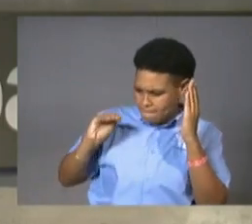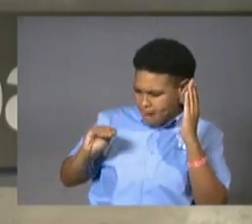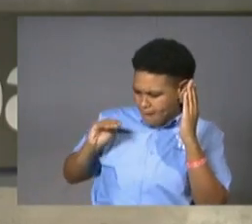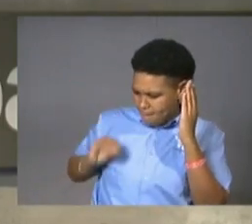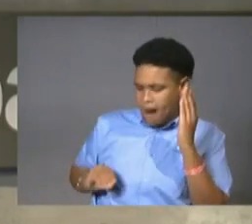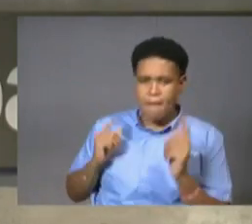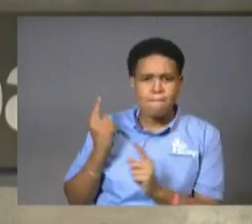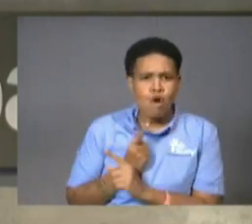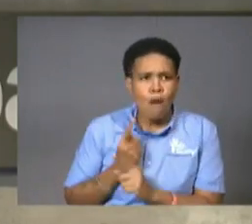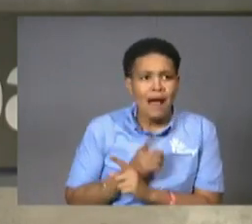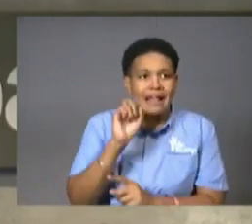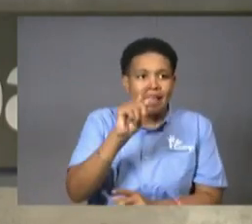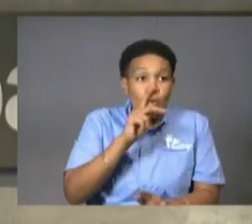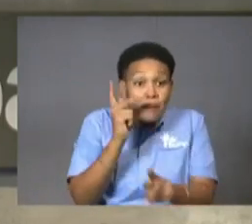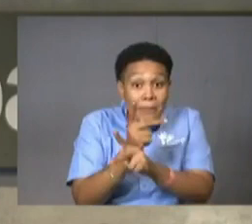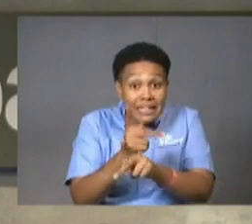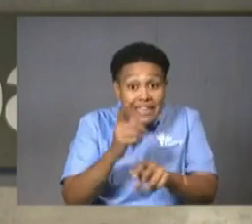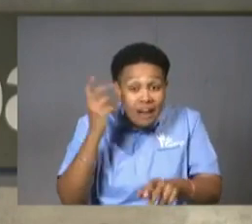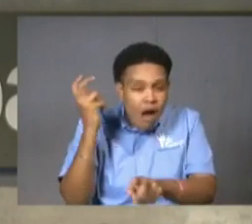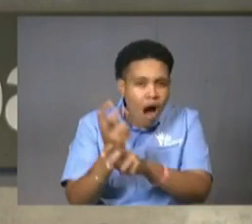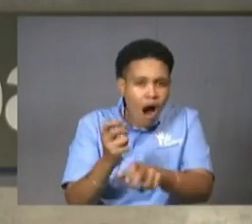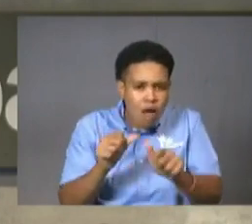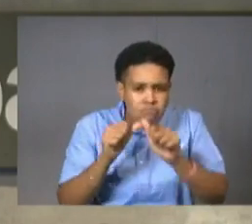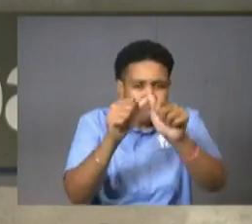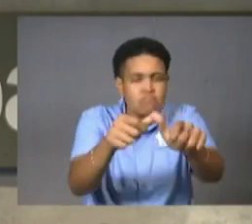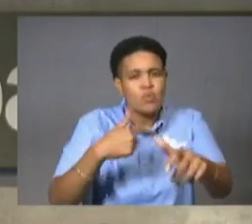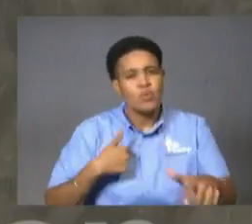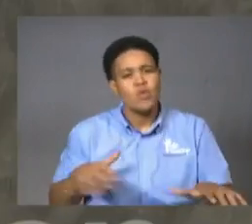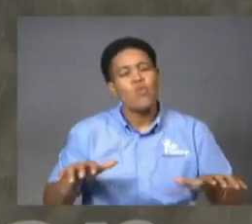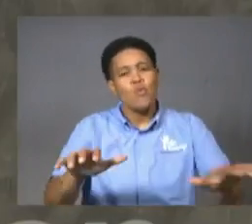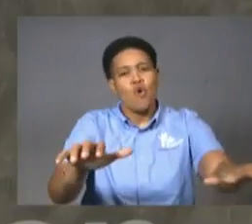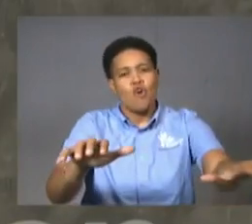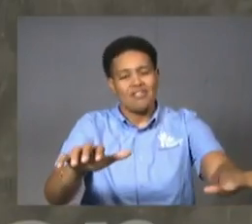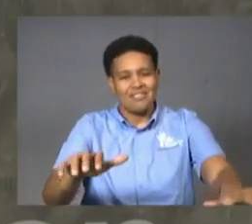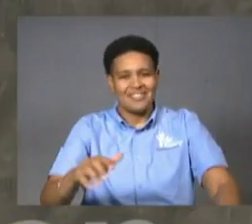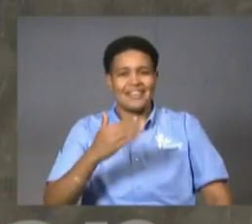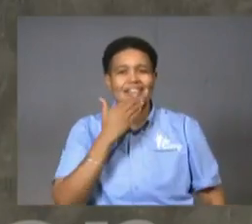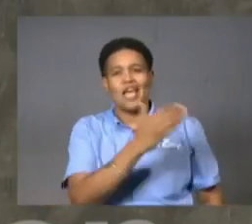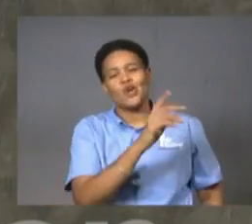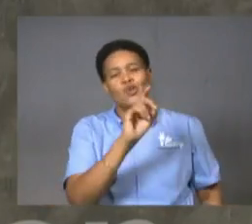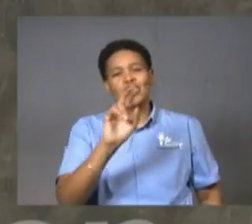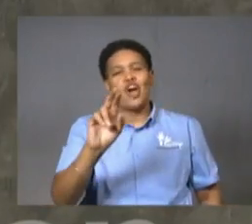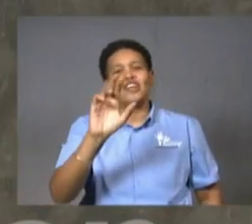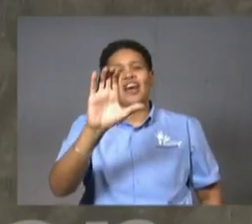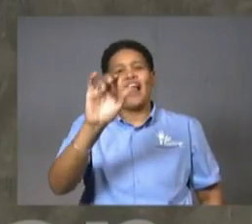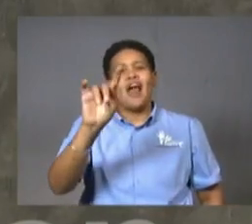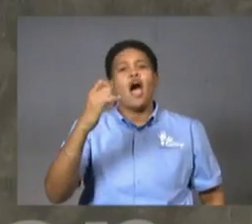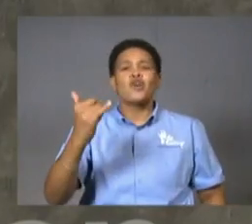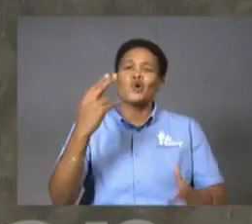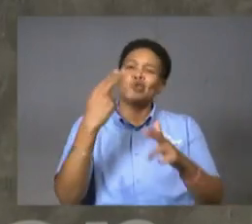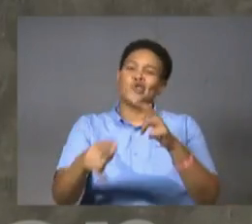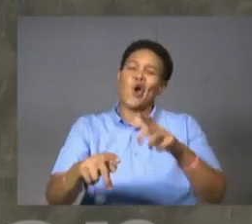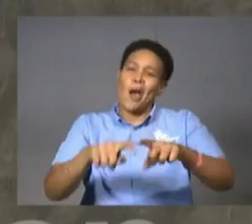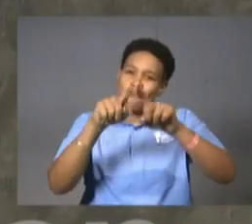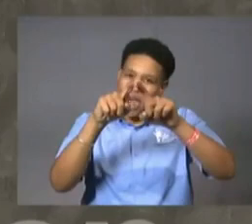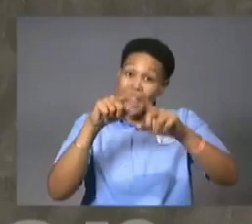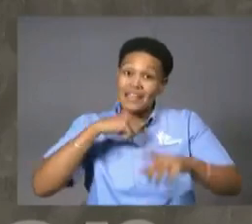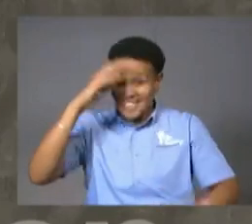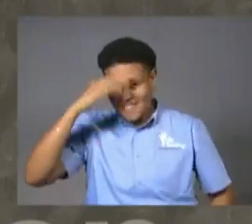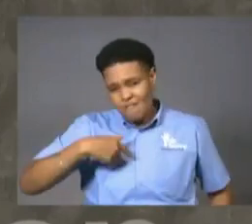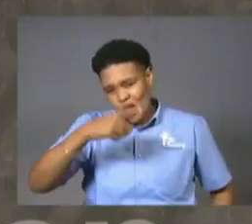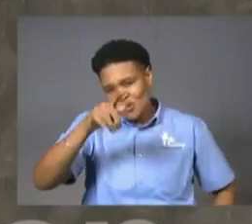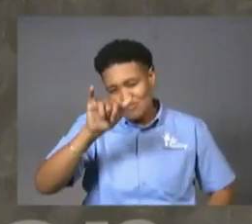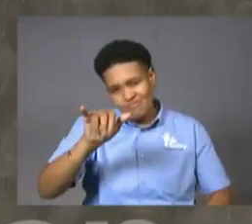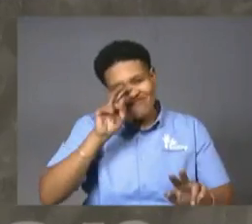hard-earned stability that we have worked for. Thank you very much, Dr. Clark. We'll now take a short break and invite you to